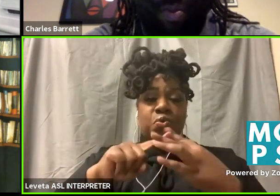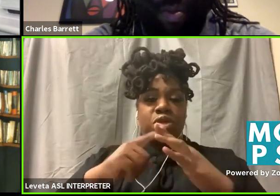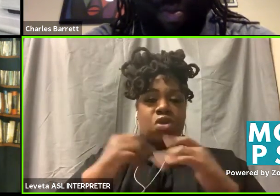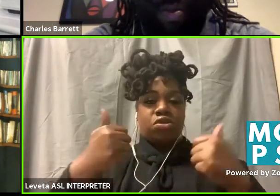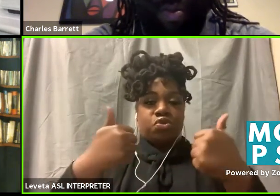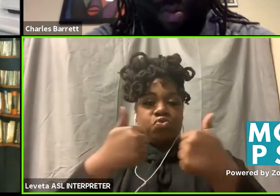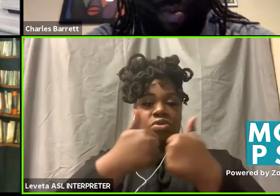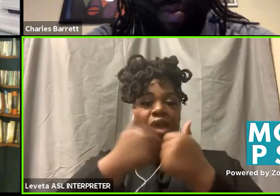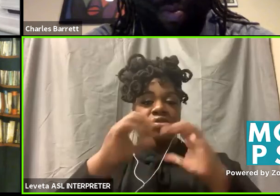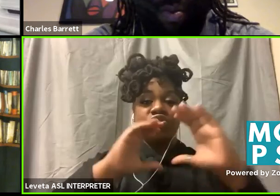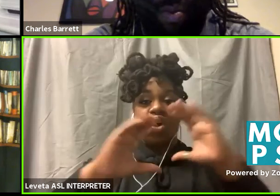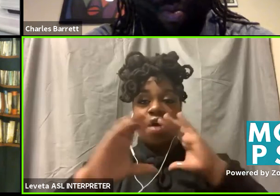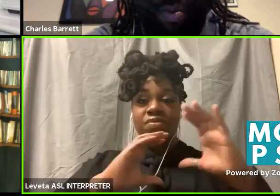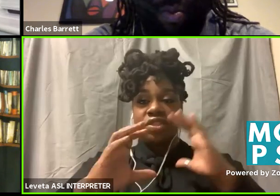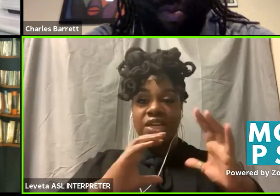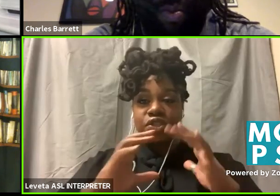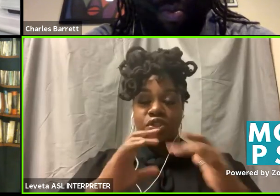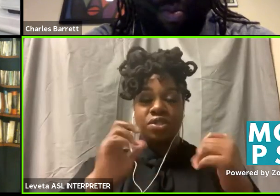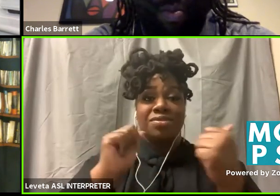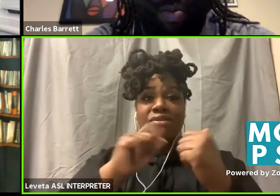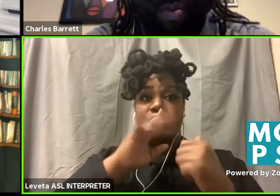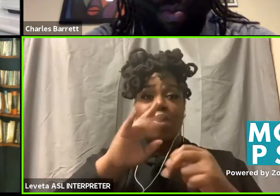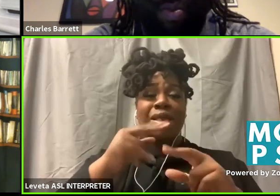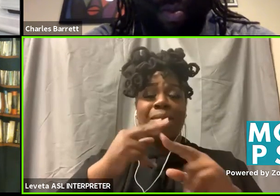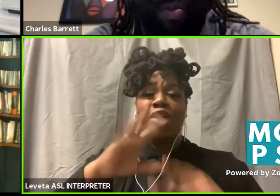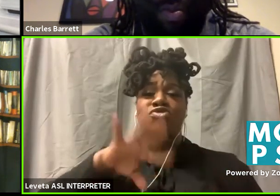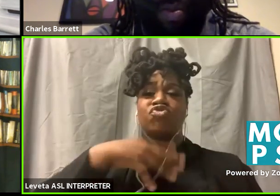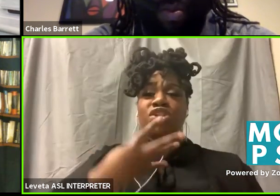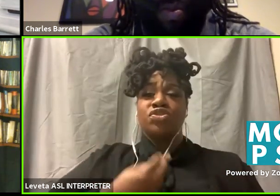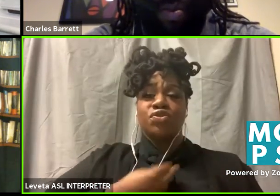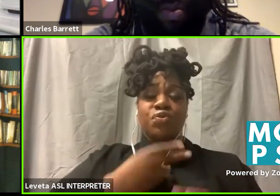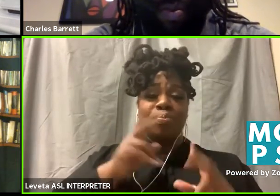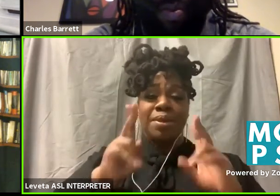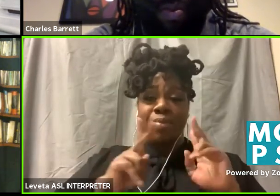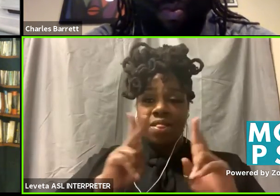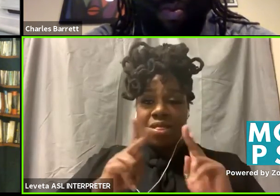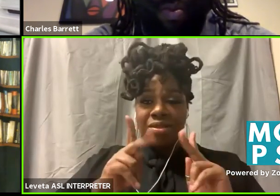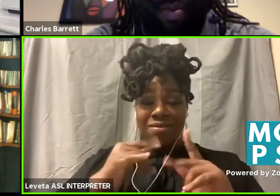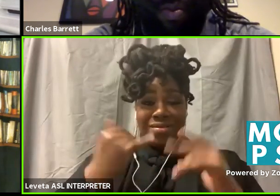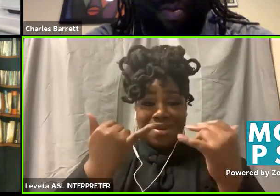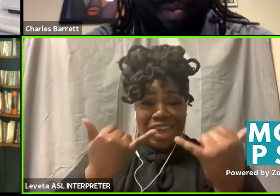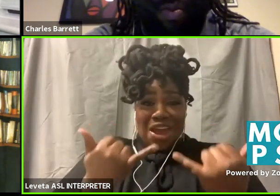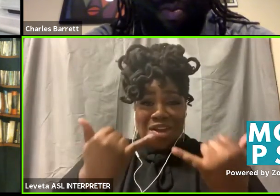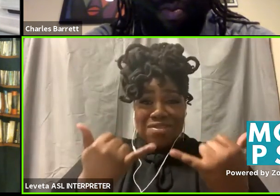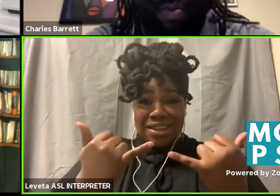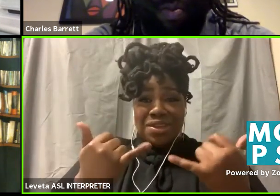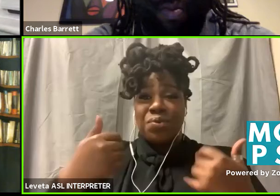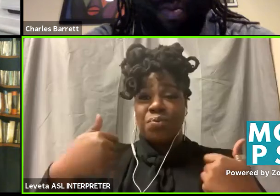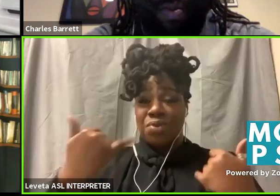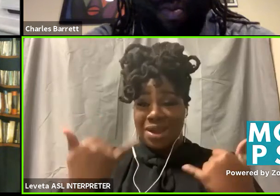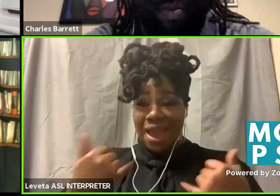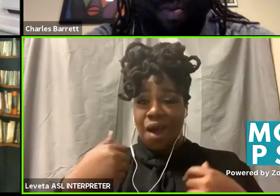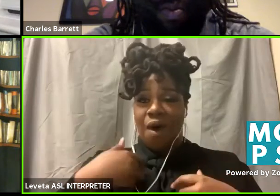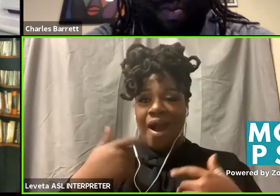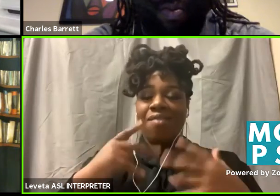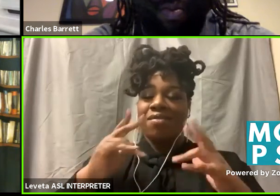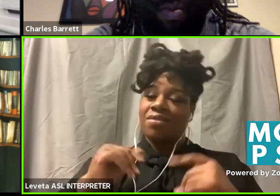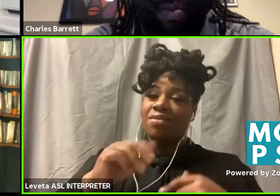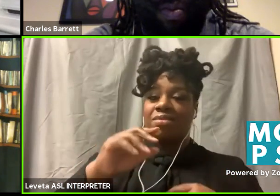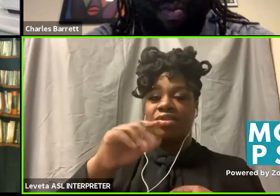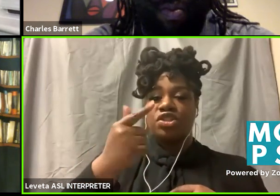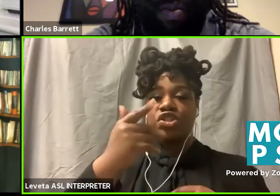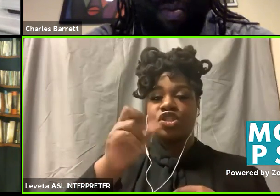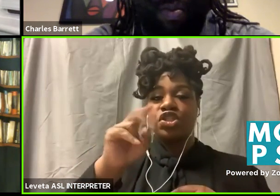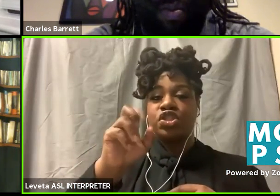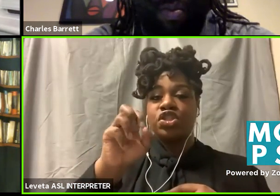conversation we're having around transgender people, right? You know, we currently have a diagnosis of gender dysphoria that is